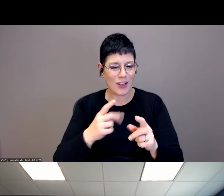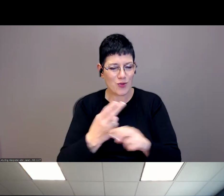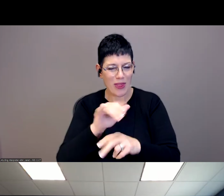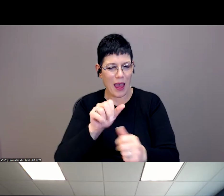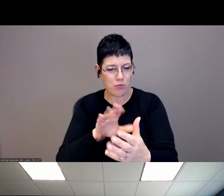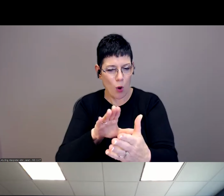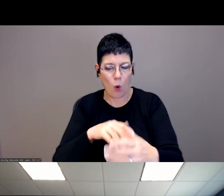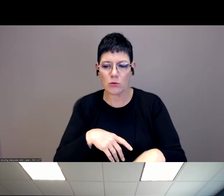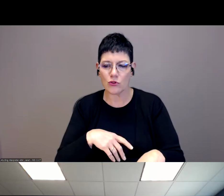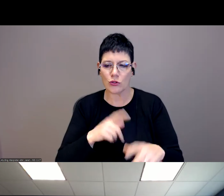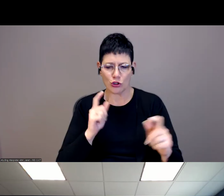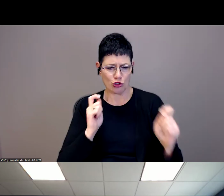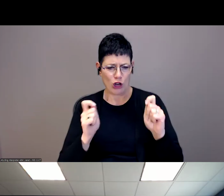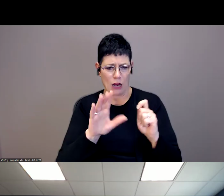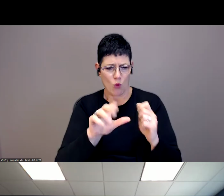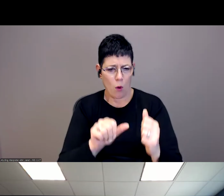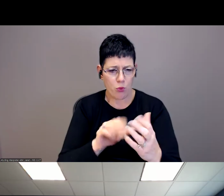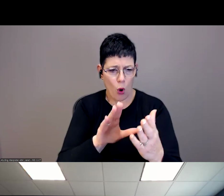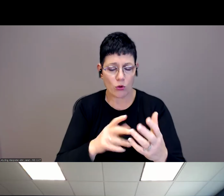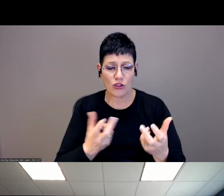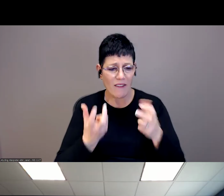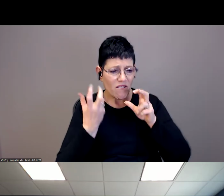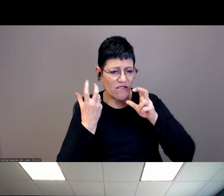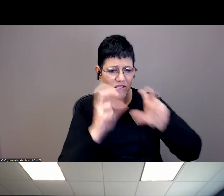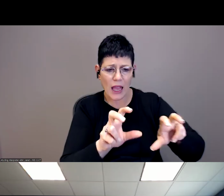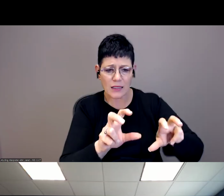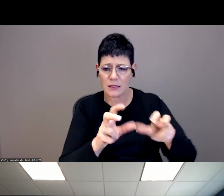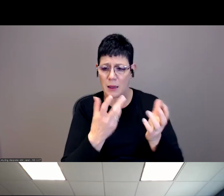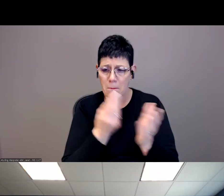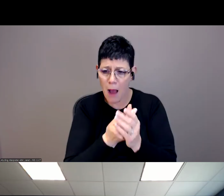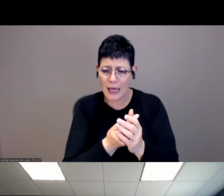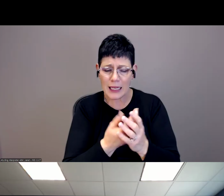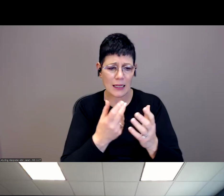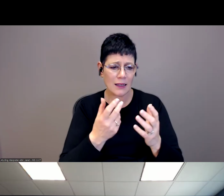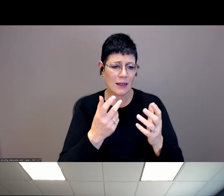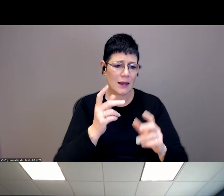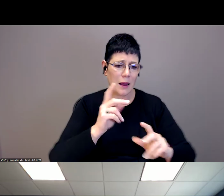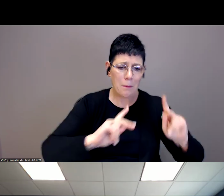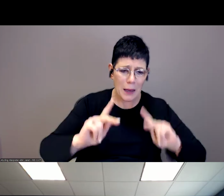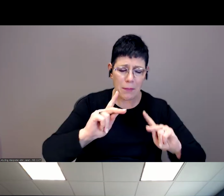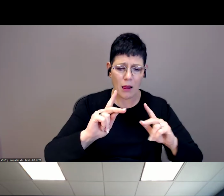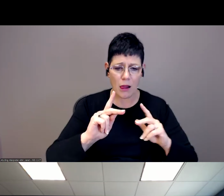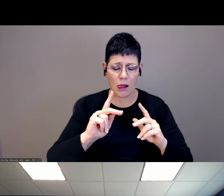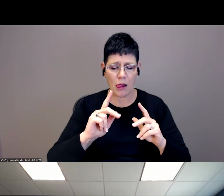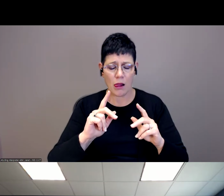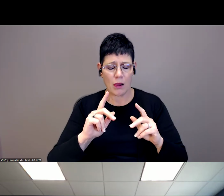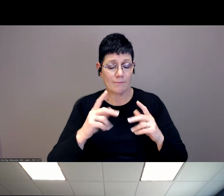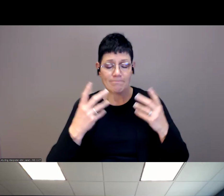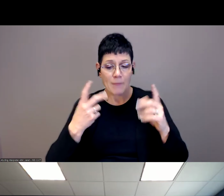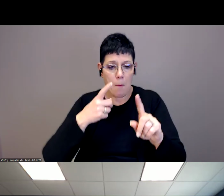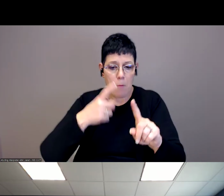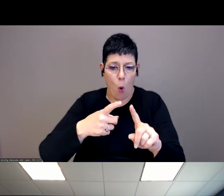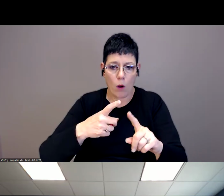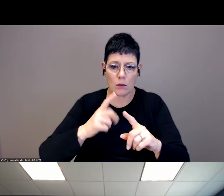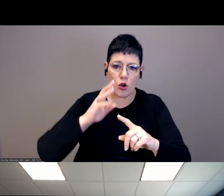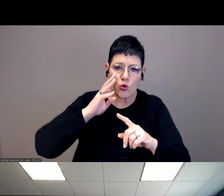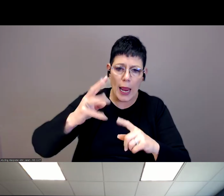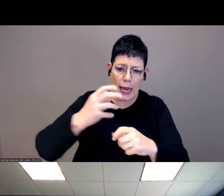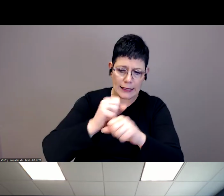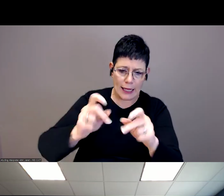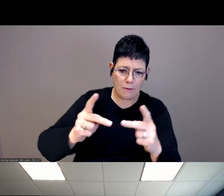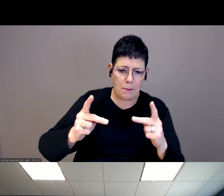Invest whatever money and resources you can to make your space safe and accessible with the